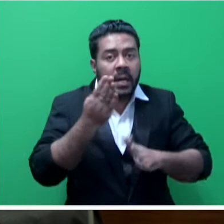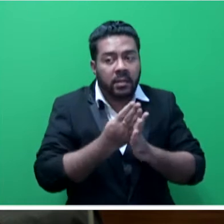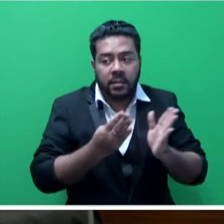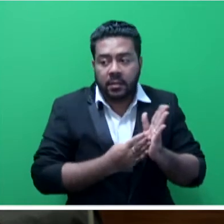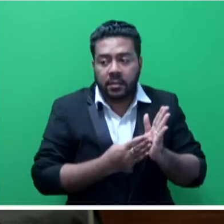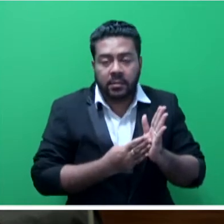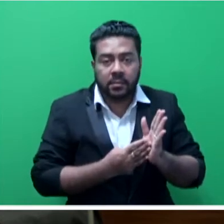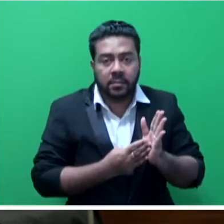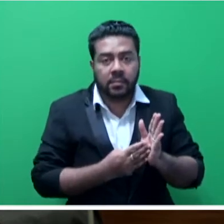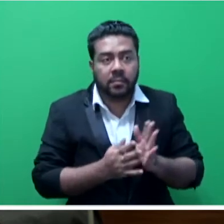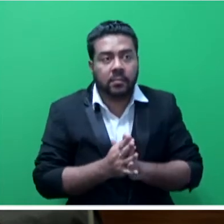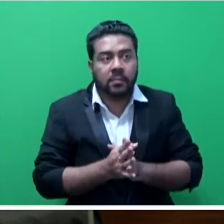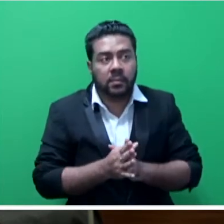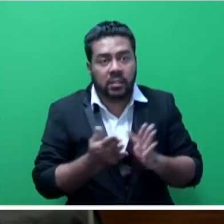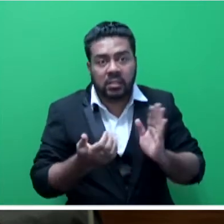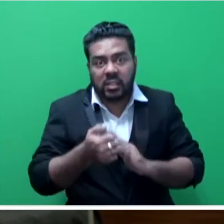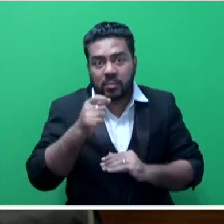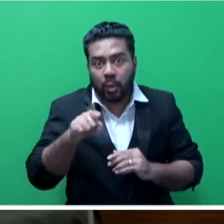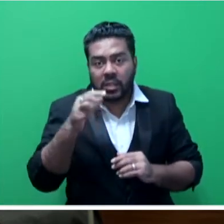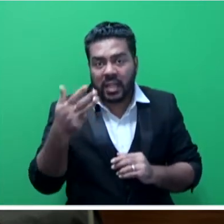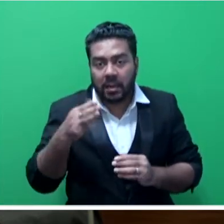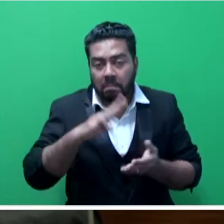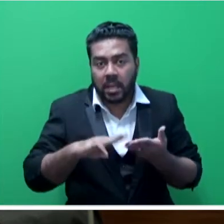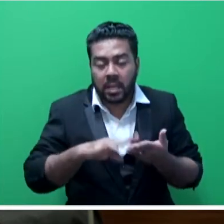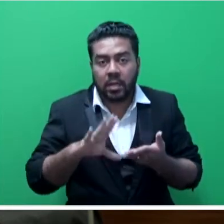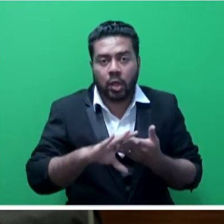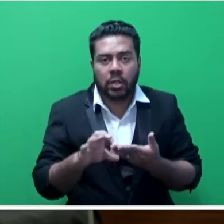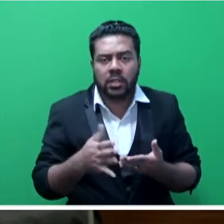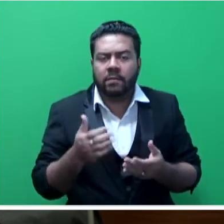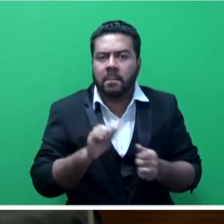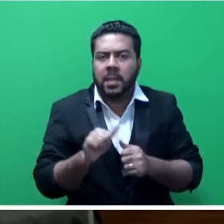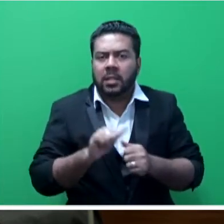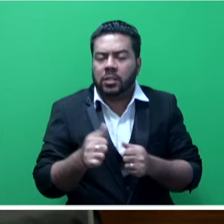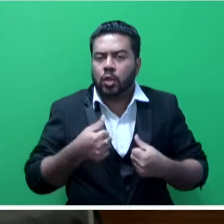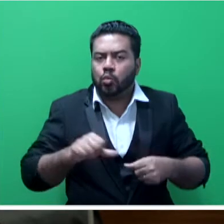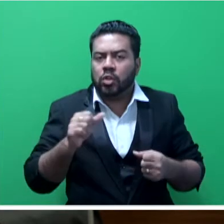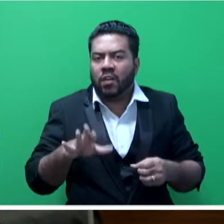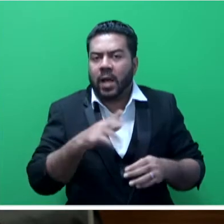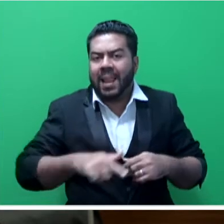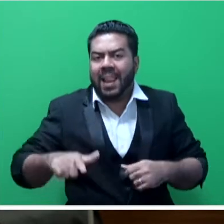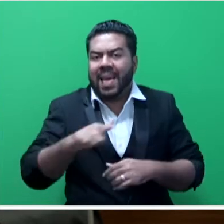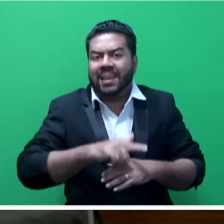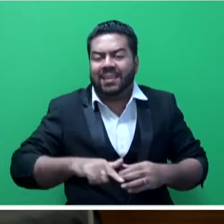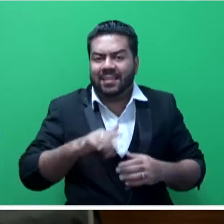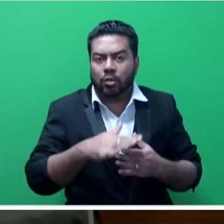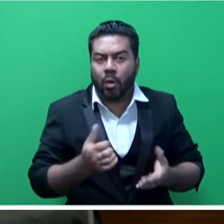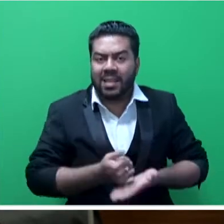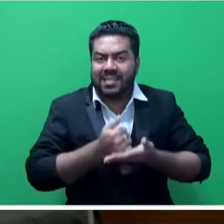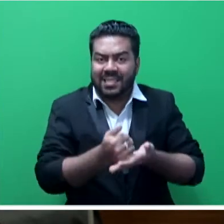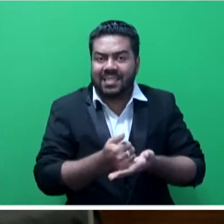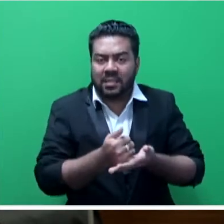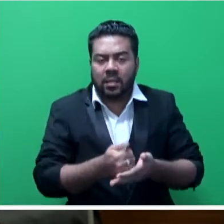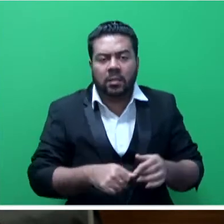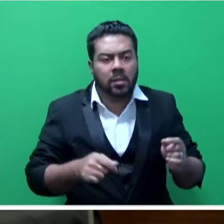million under the CBUL program, Community and Better Utilization of Land, to assist in subsidizing rental